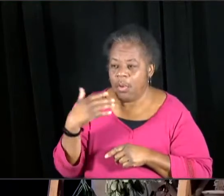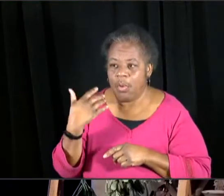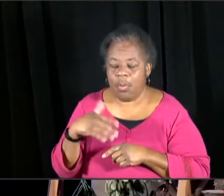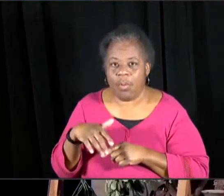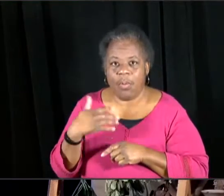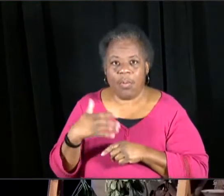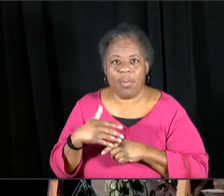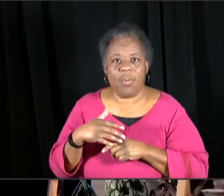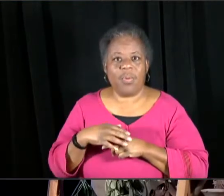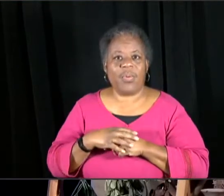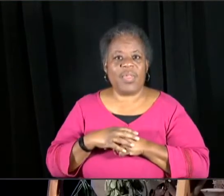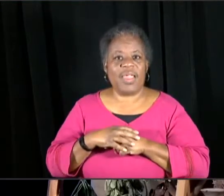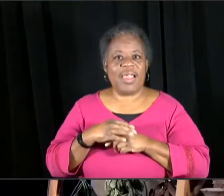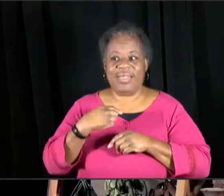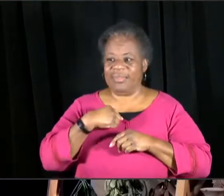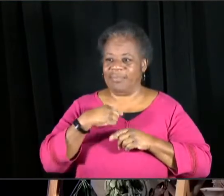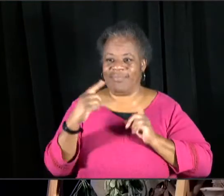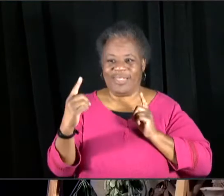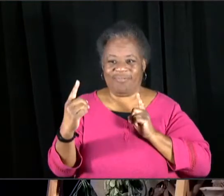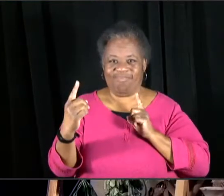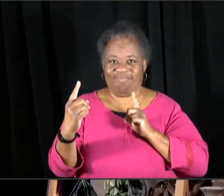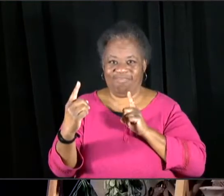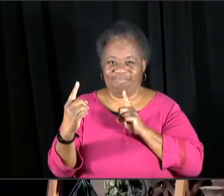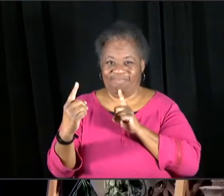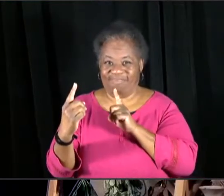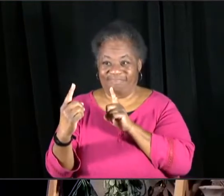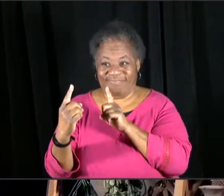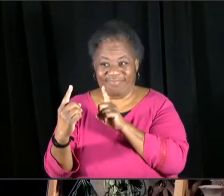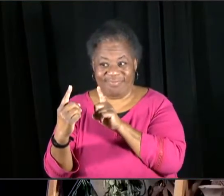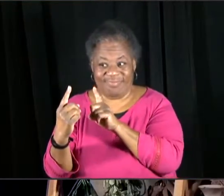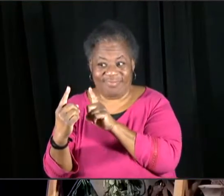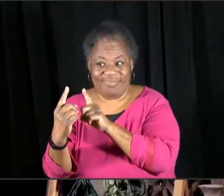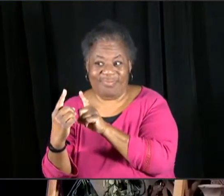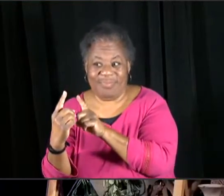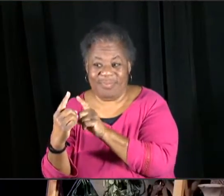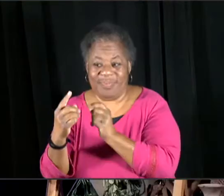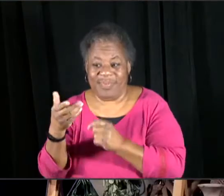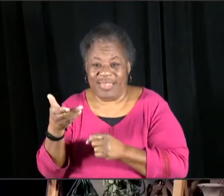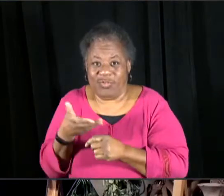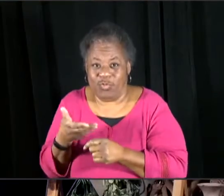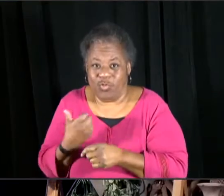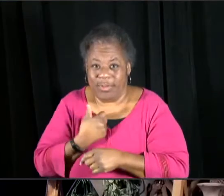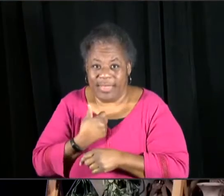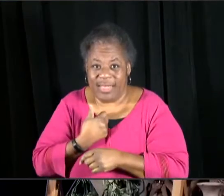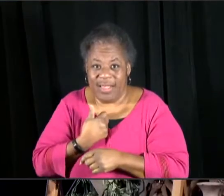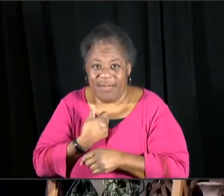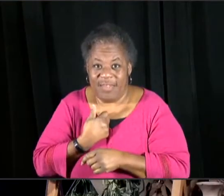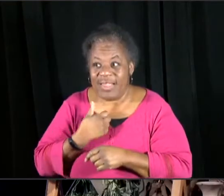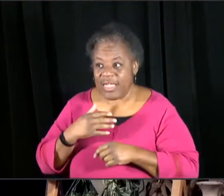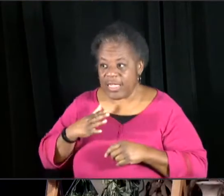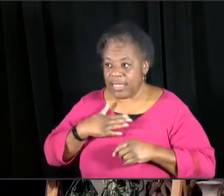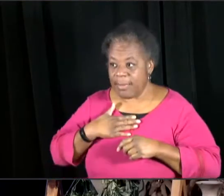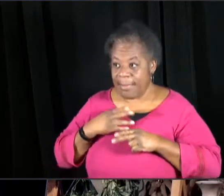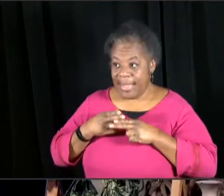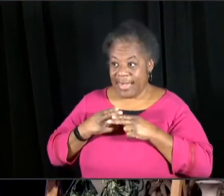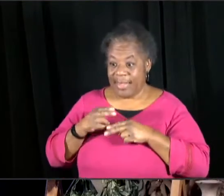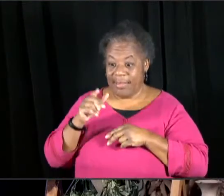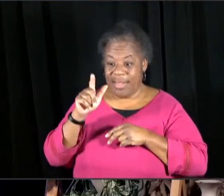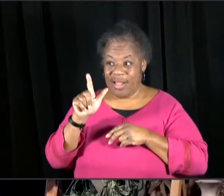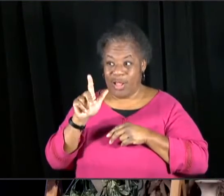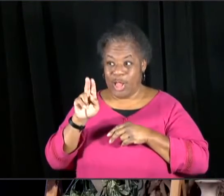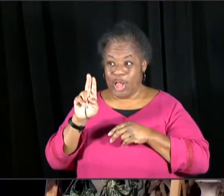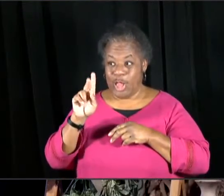The next day, I approached her and stumbled through an introduction. "My name is Luke," I